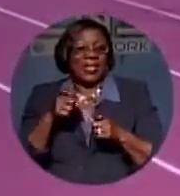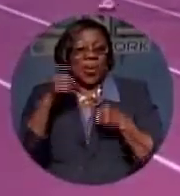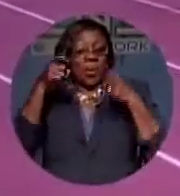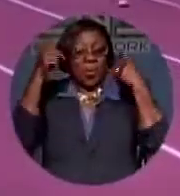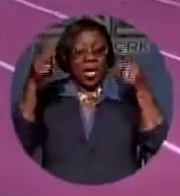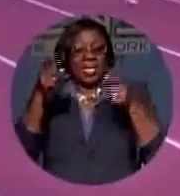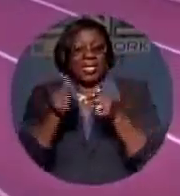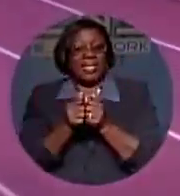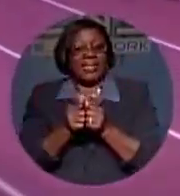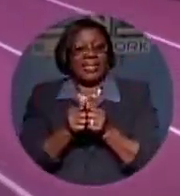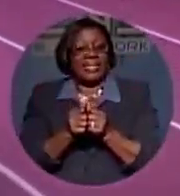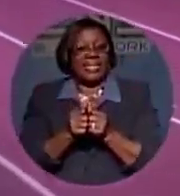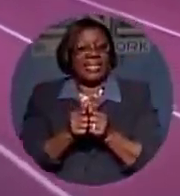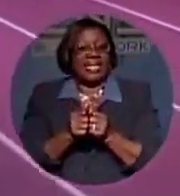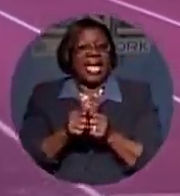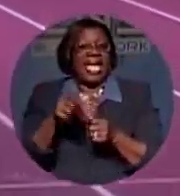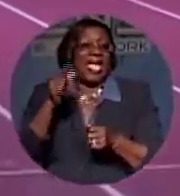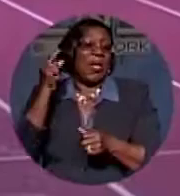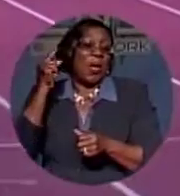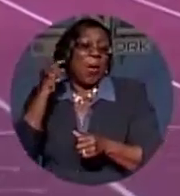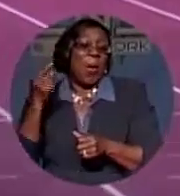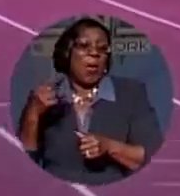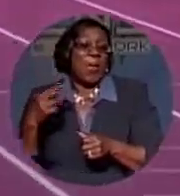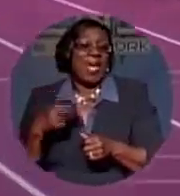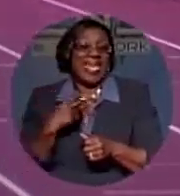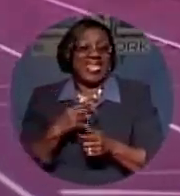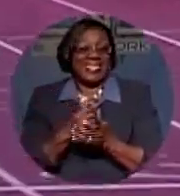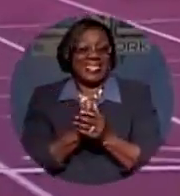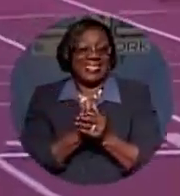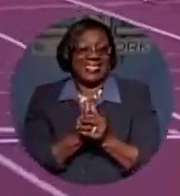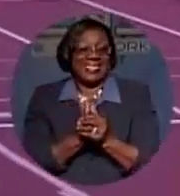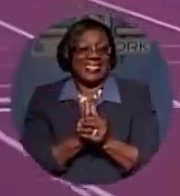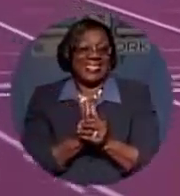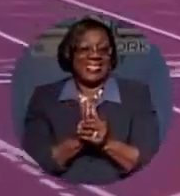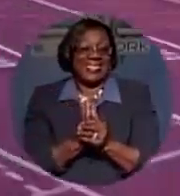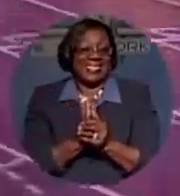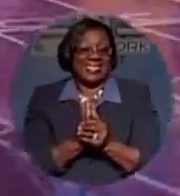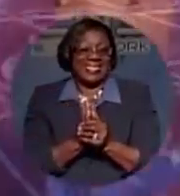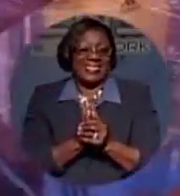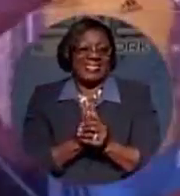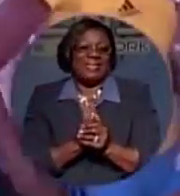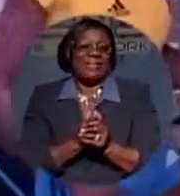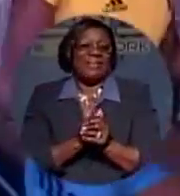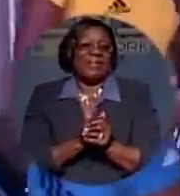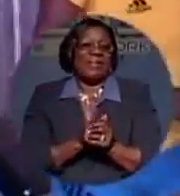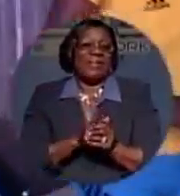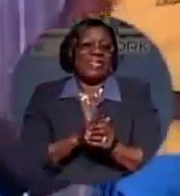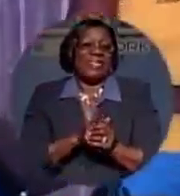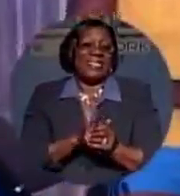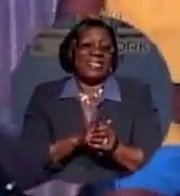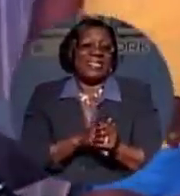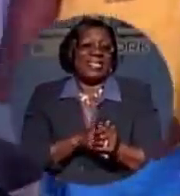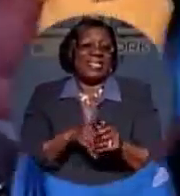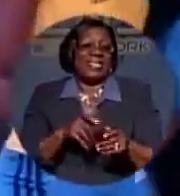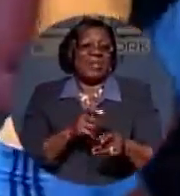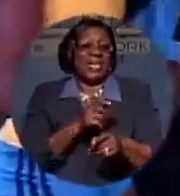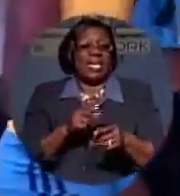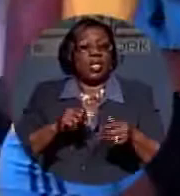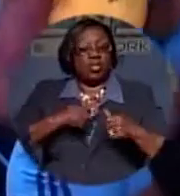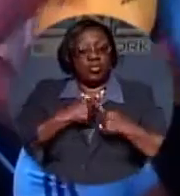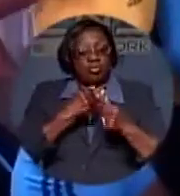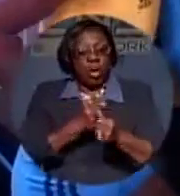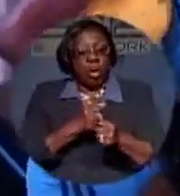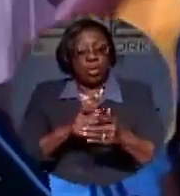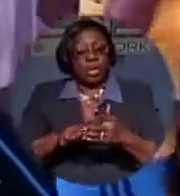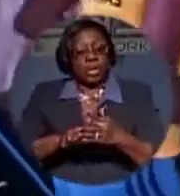45.02 seconds for Team Bahamas, a gold medal performance. I always try to get my traditional strong start, give my teammates something